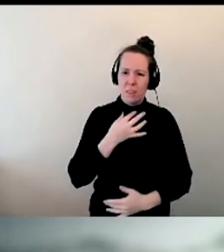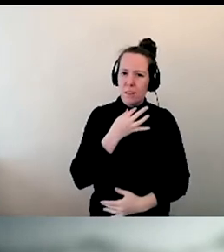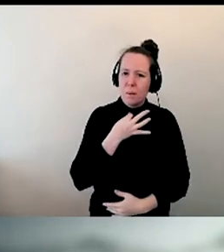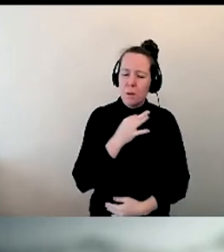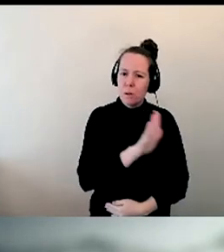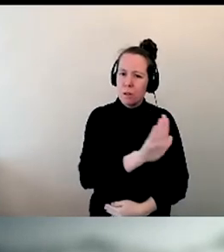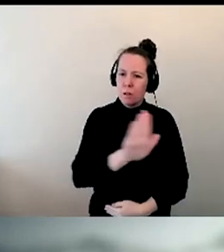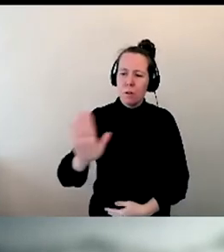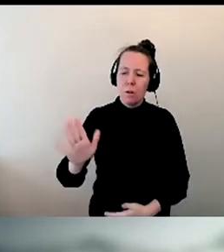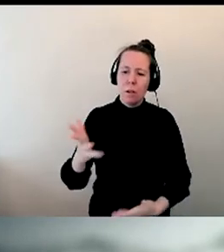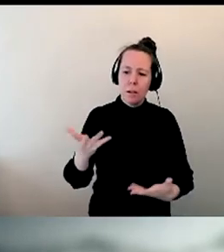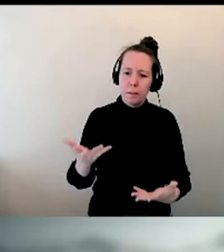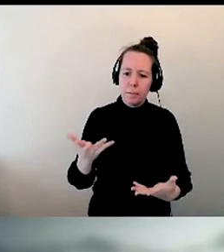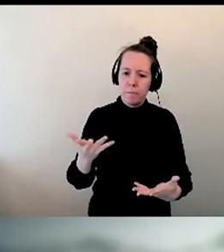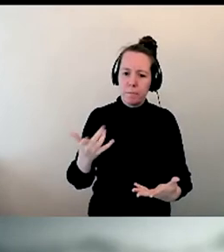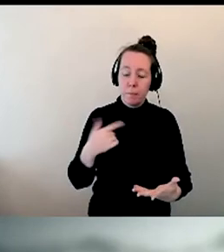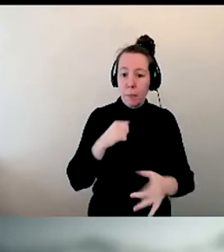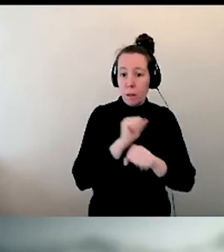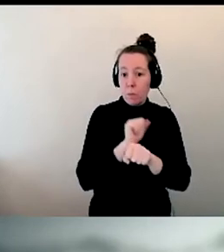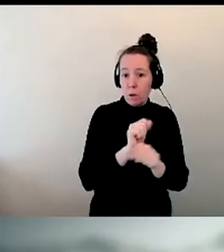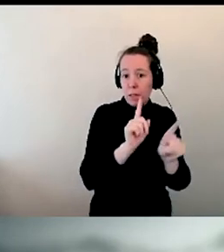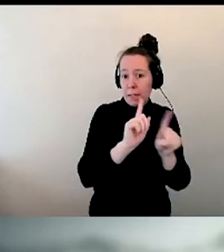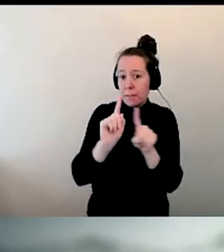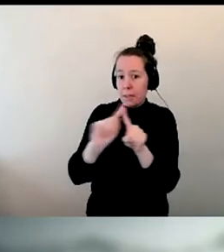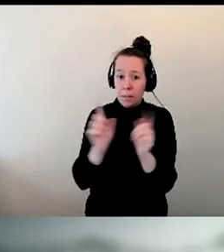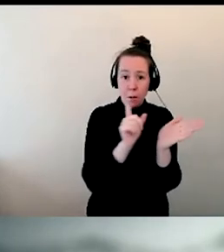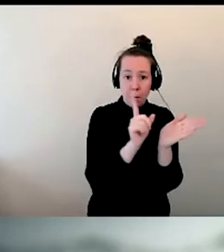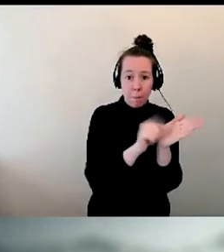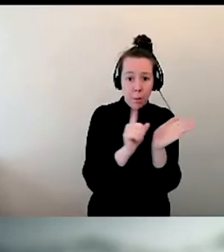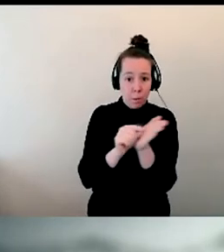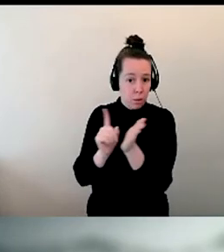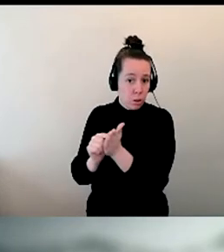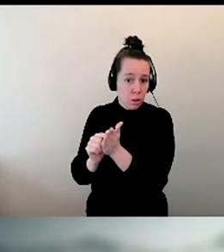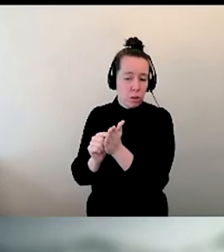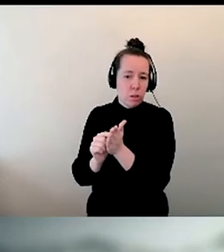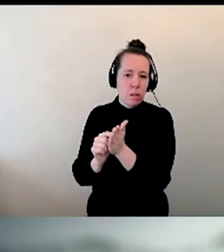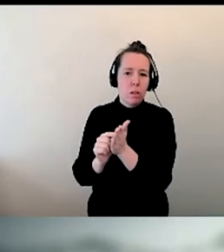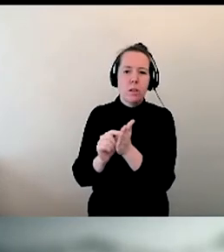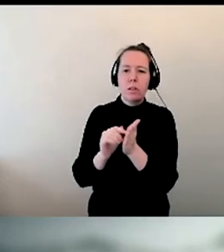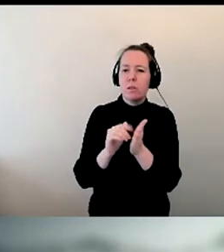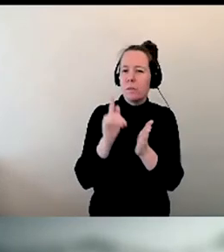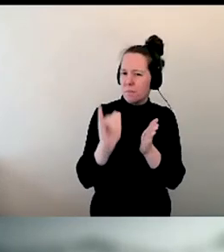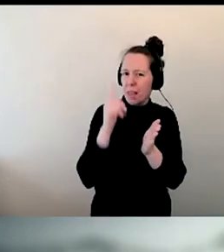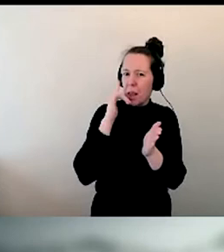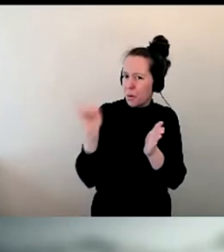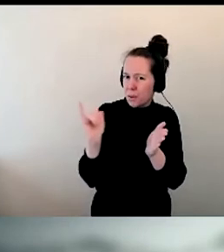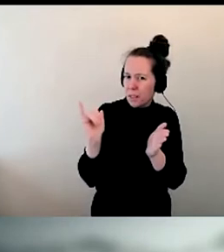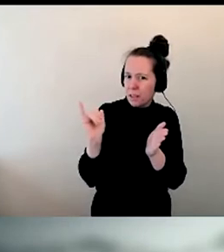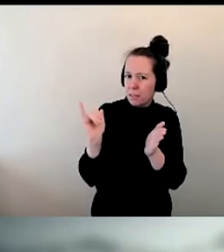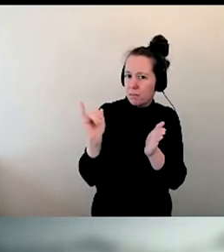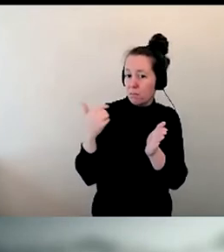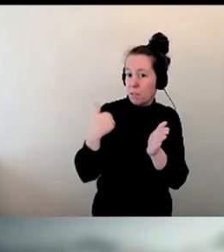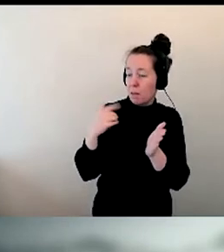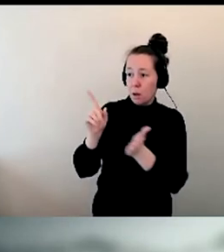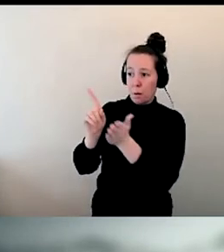I'd love to hear, you work with a lot of publishers. How do you collaborate with publishers? For